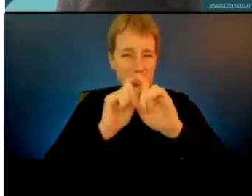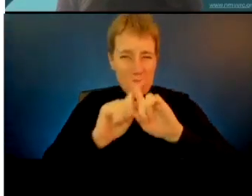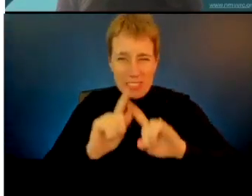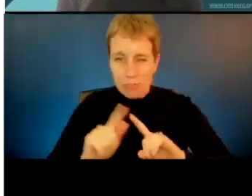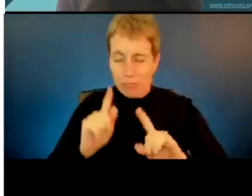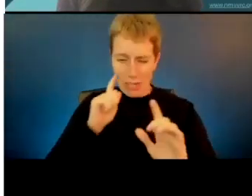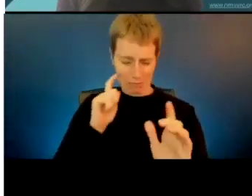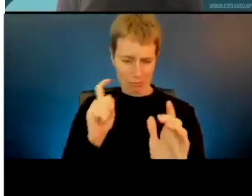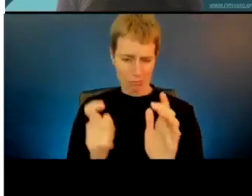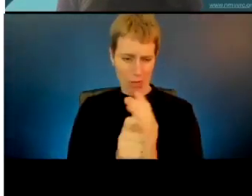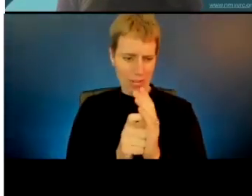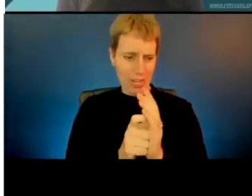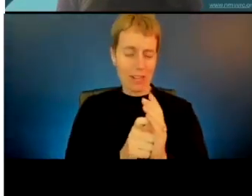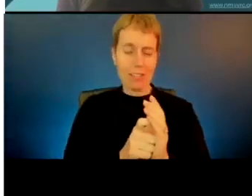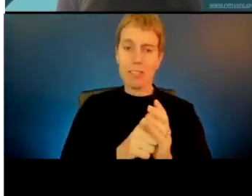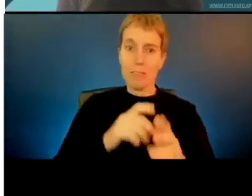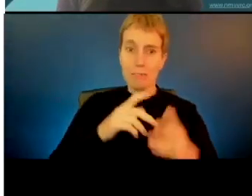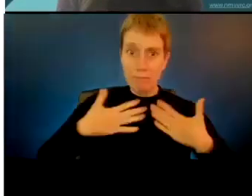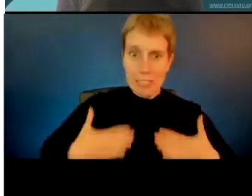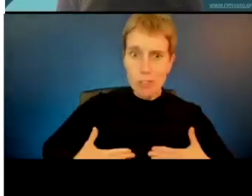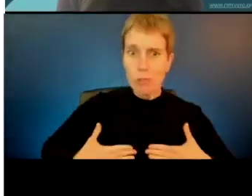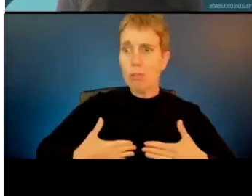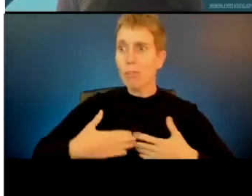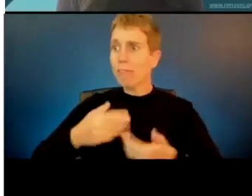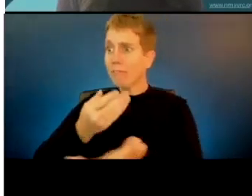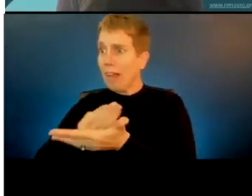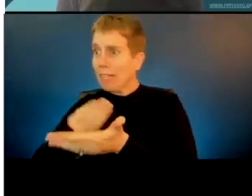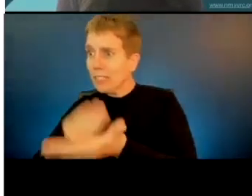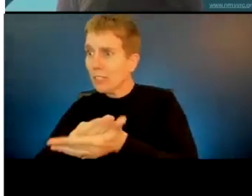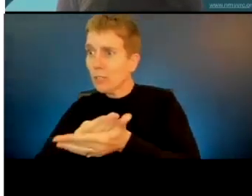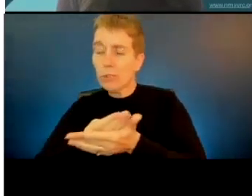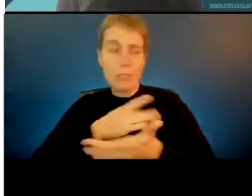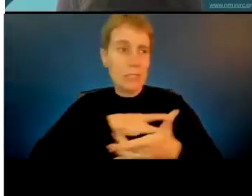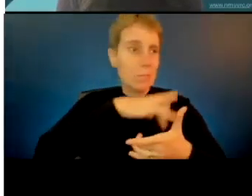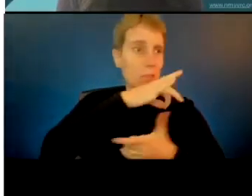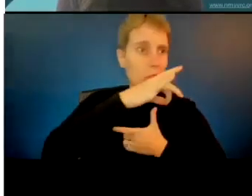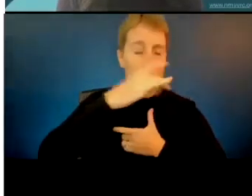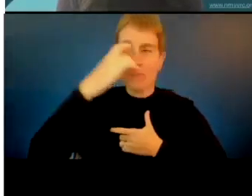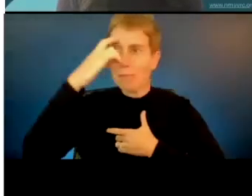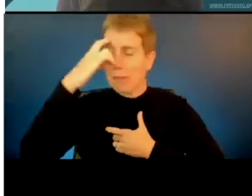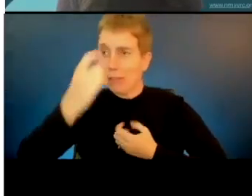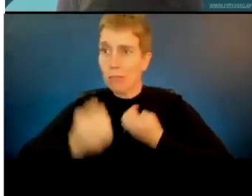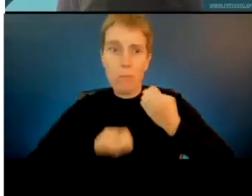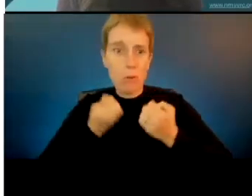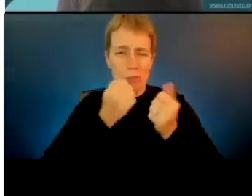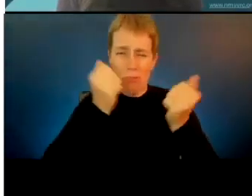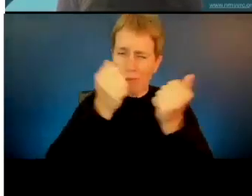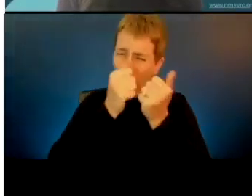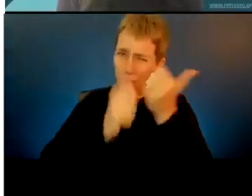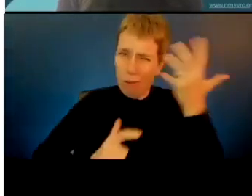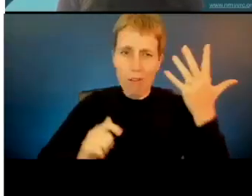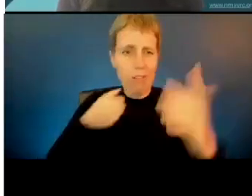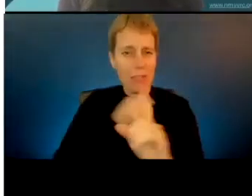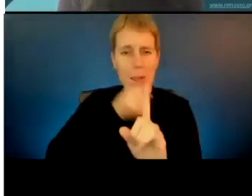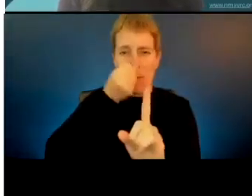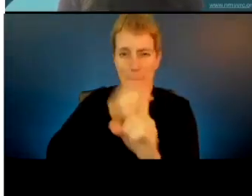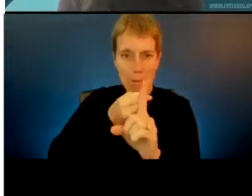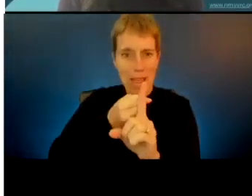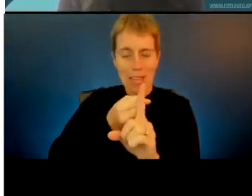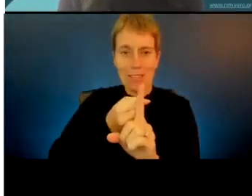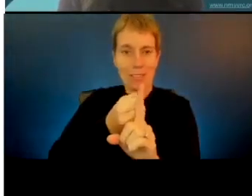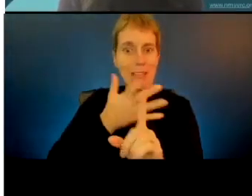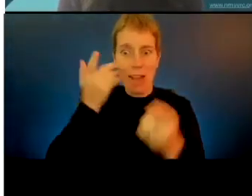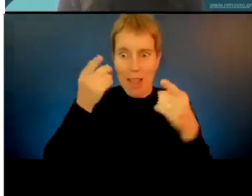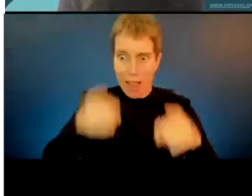spiritual impacts that are cutting at the fabric of these communities that are impacted by this mass violence. The heart